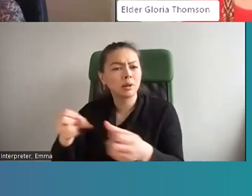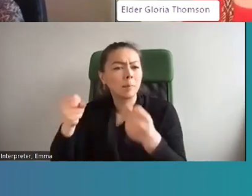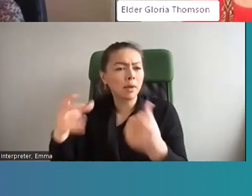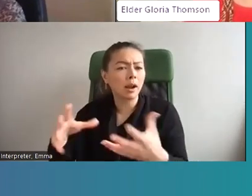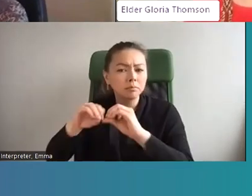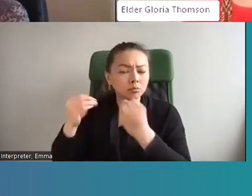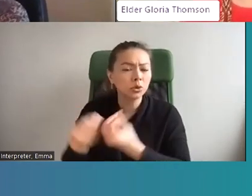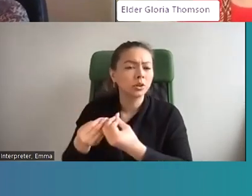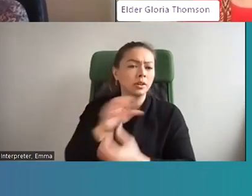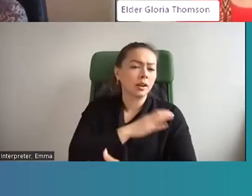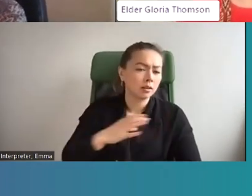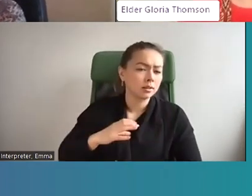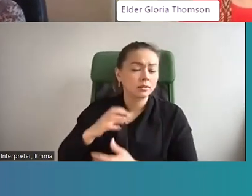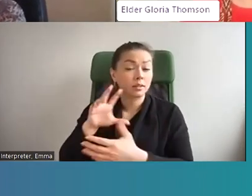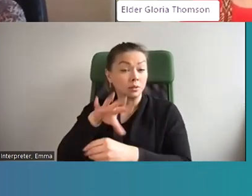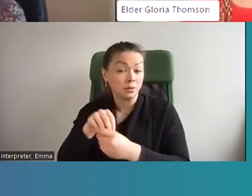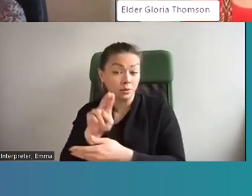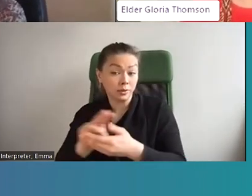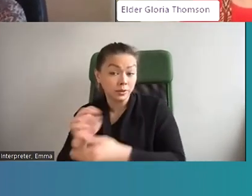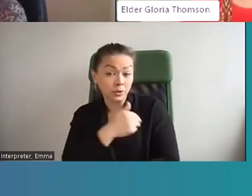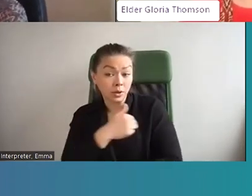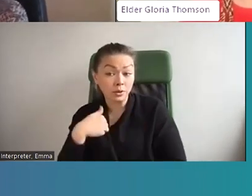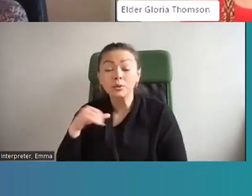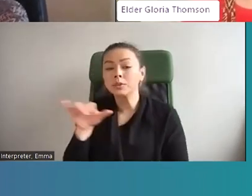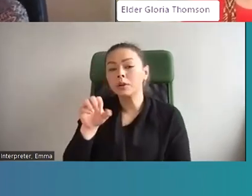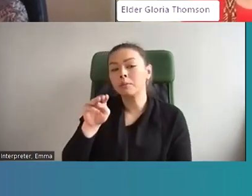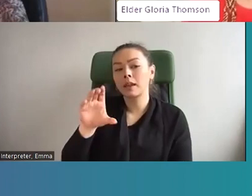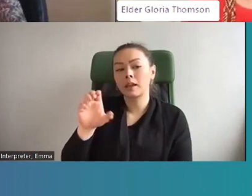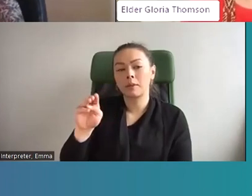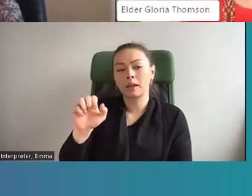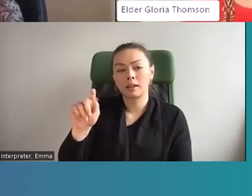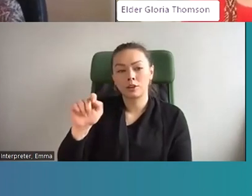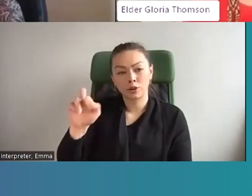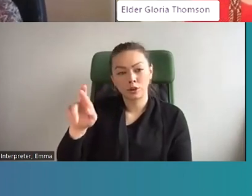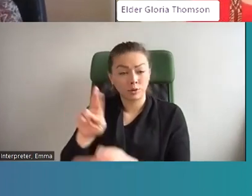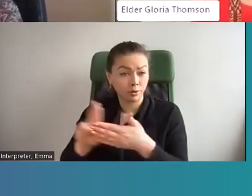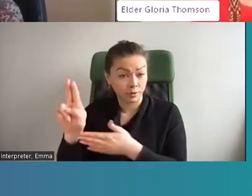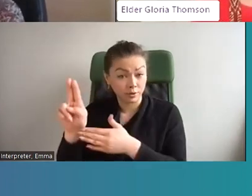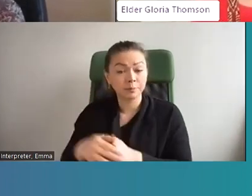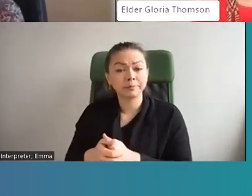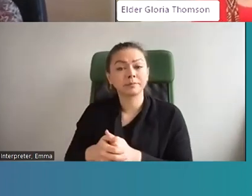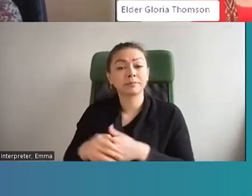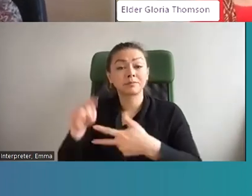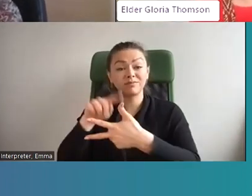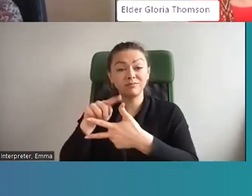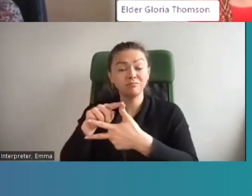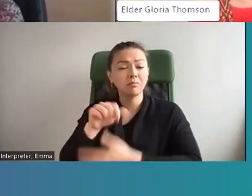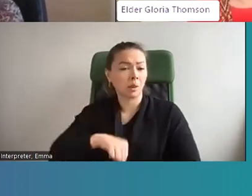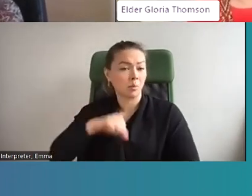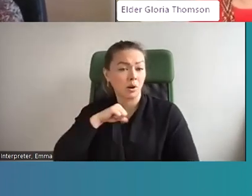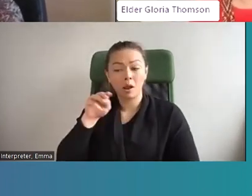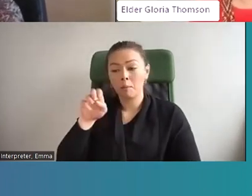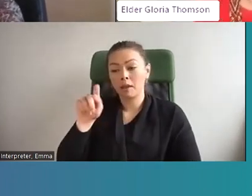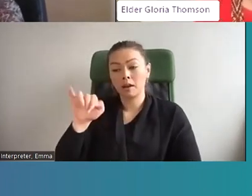and McMaster University. Elder Gloria Thomson is a proud Métis woman with roots on